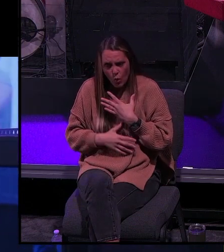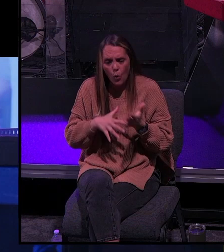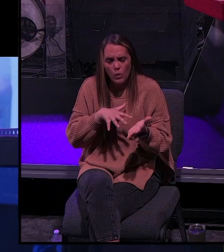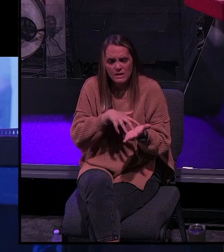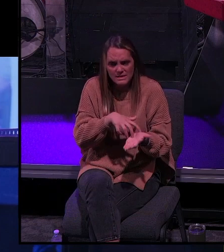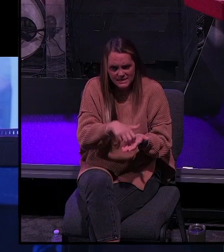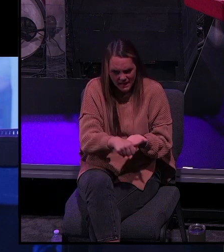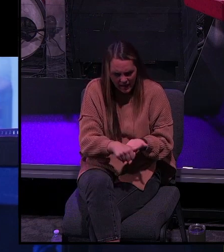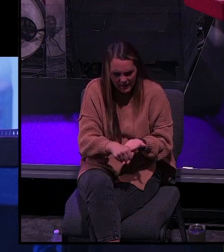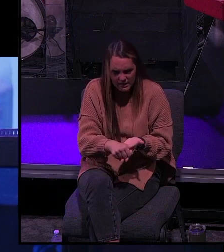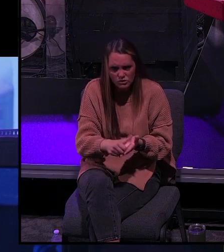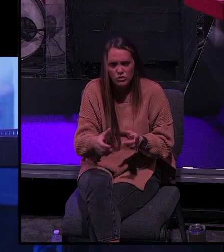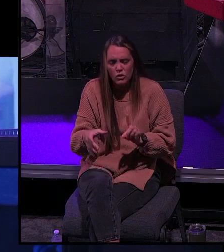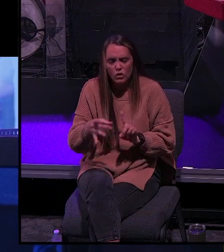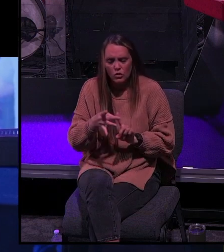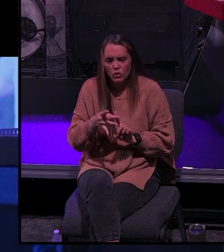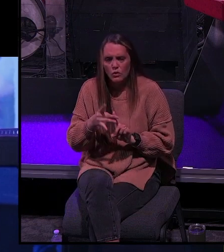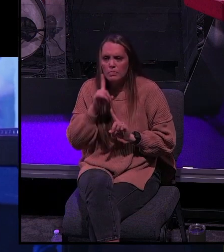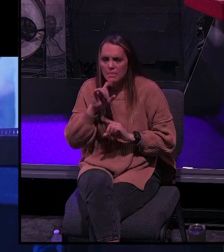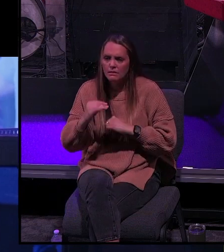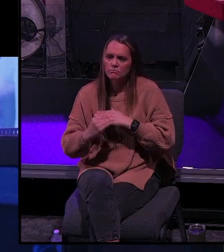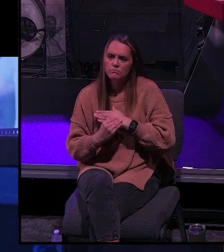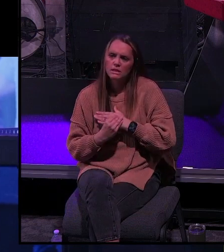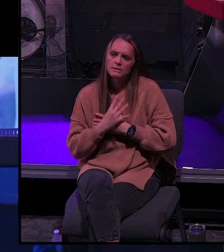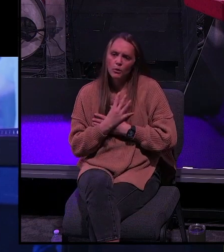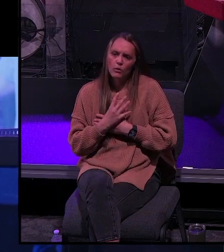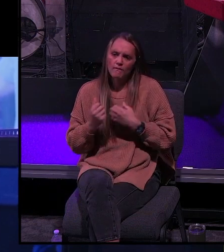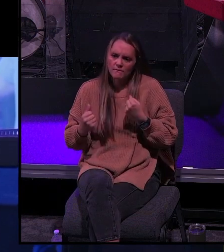is exposing the fear that's always been there